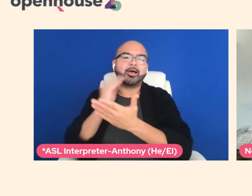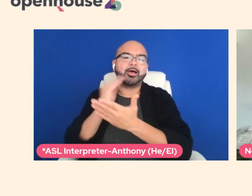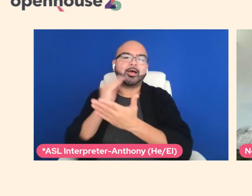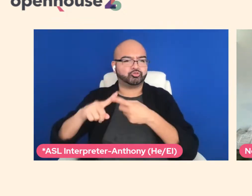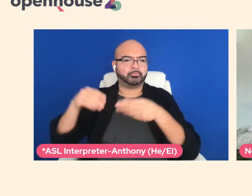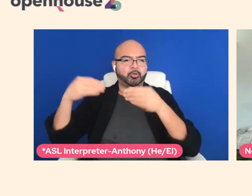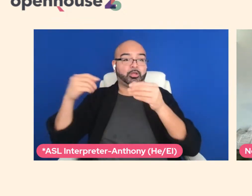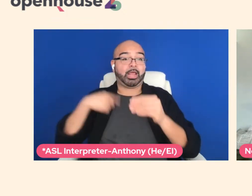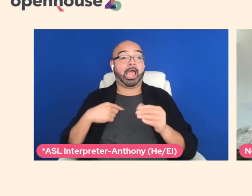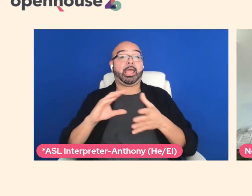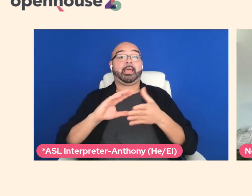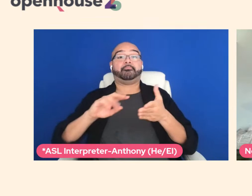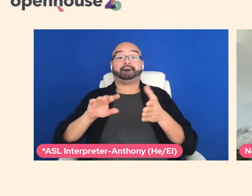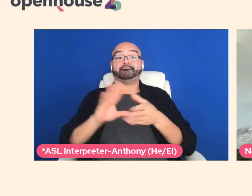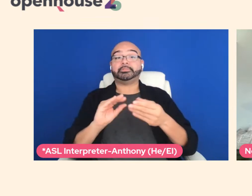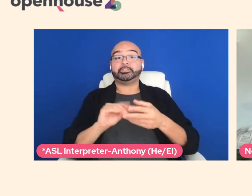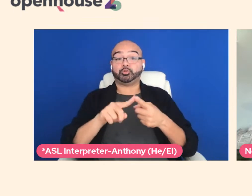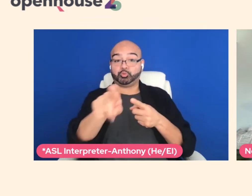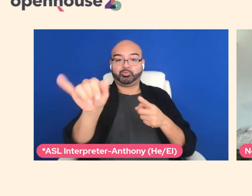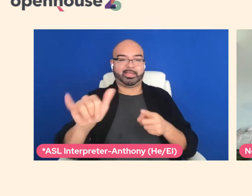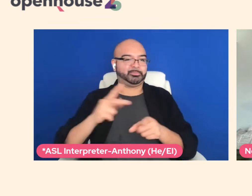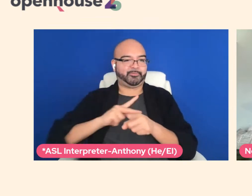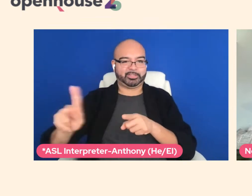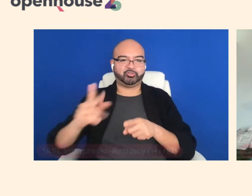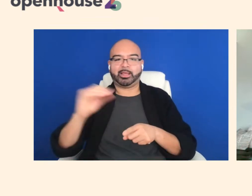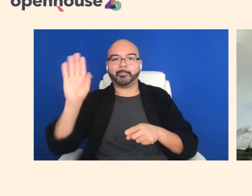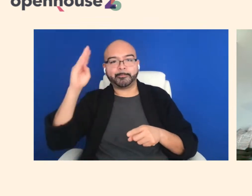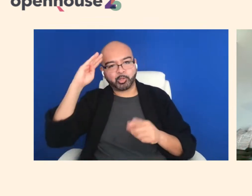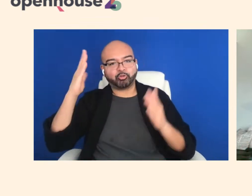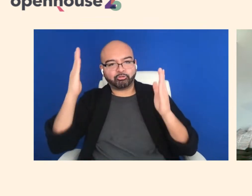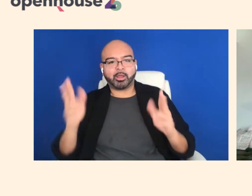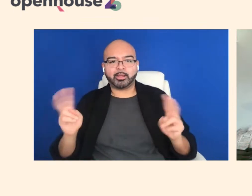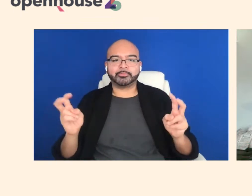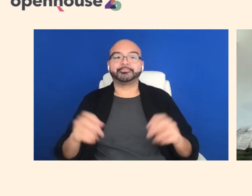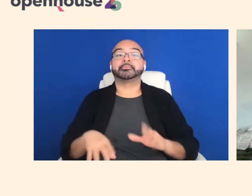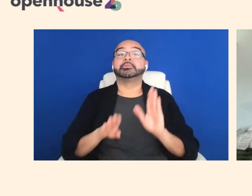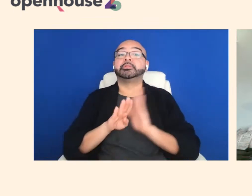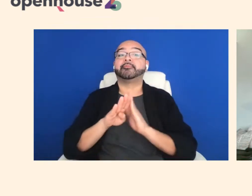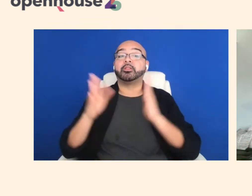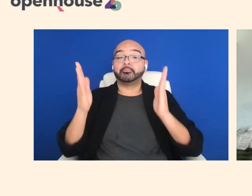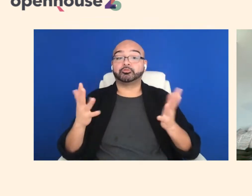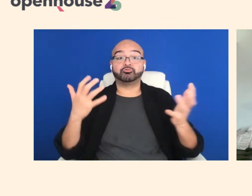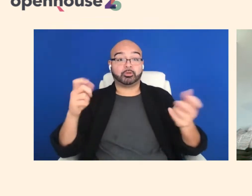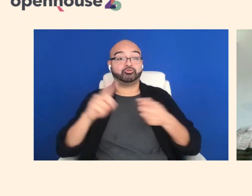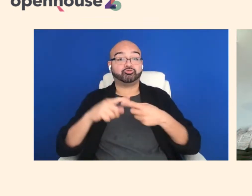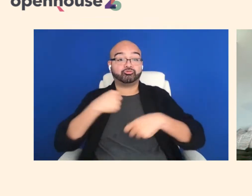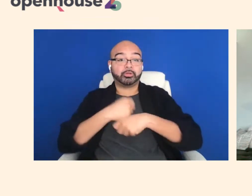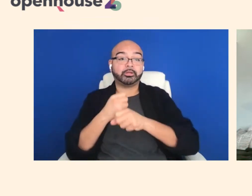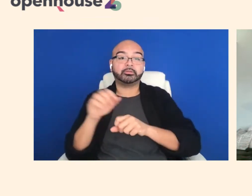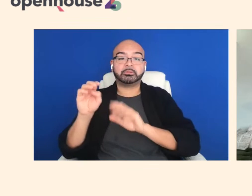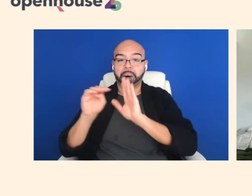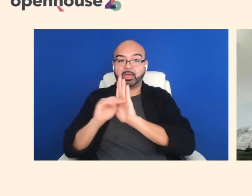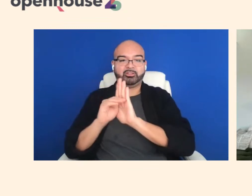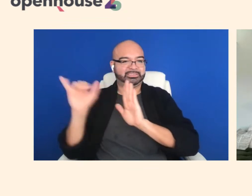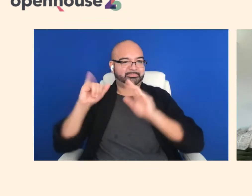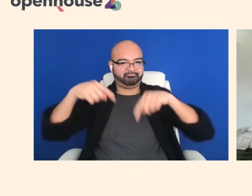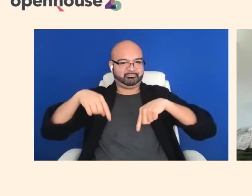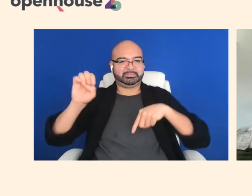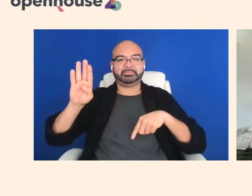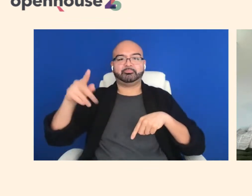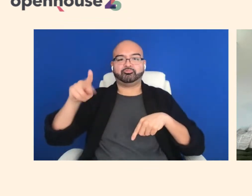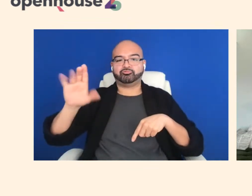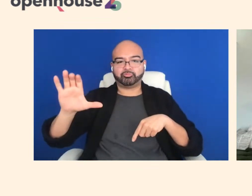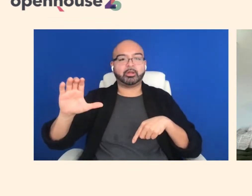professional and a bureaucrat. mm, Developers that want to create a model like EB-Prec need to create an